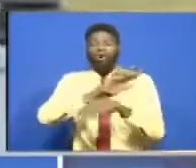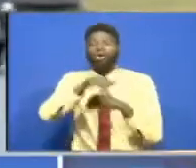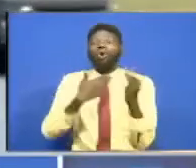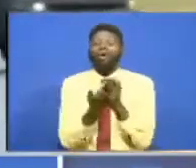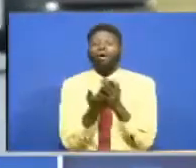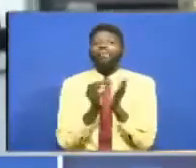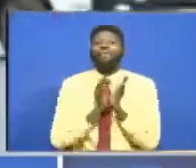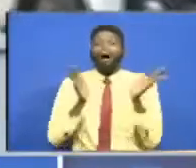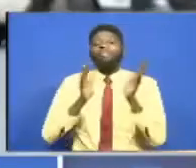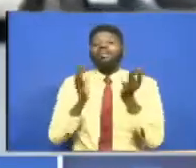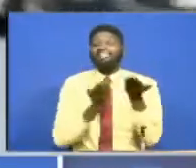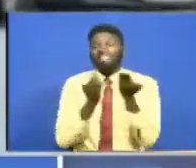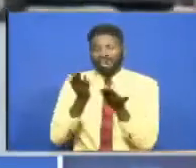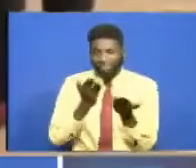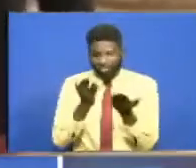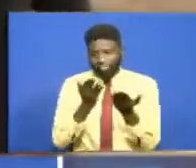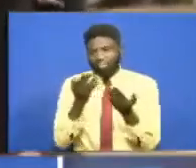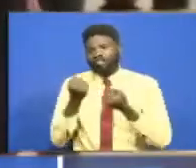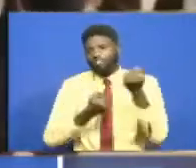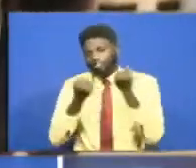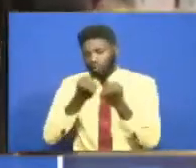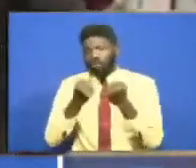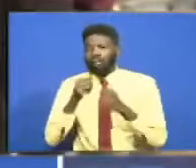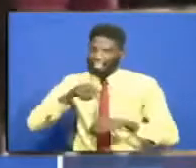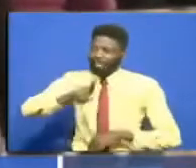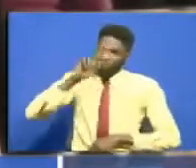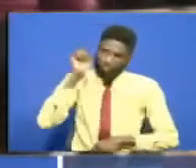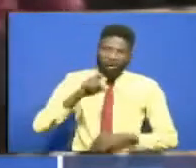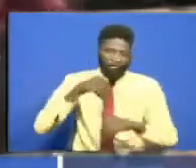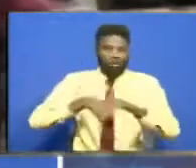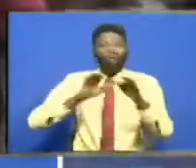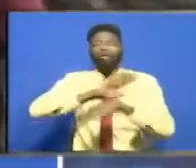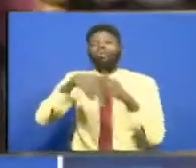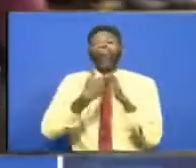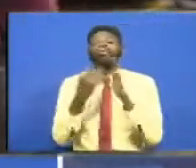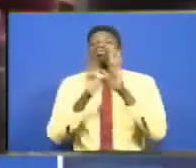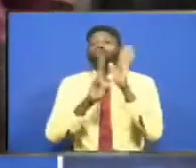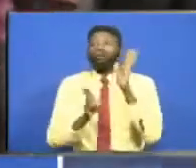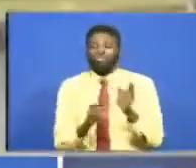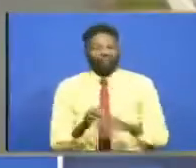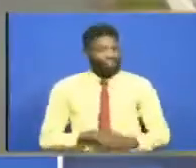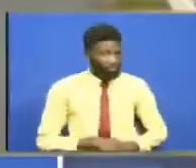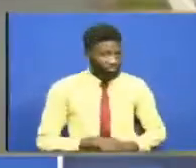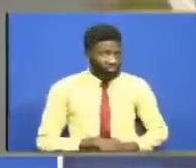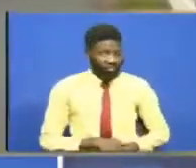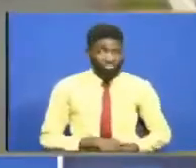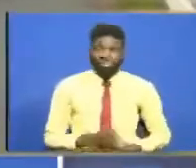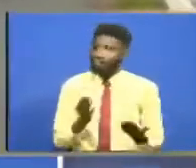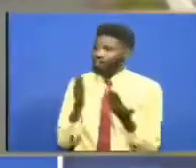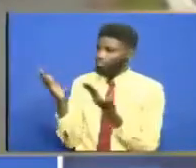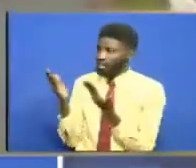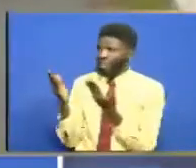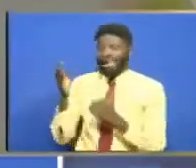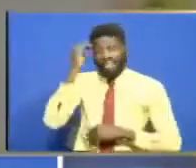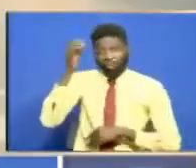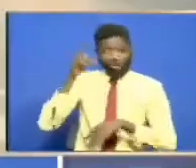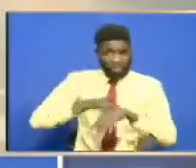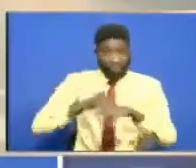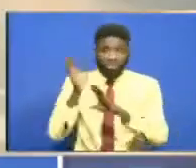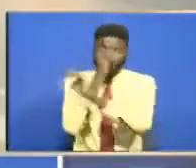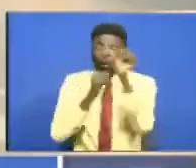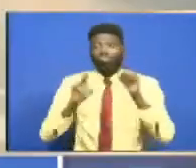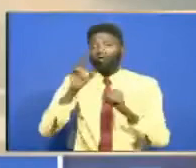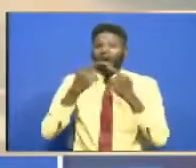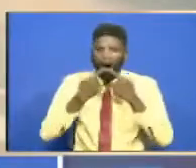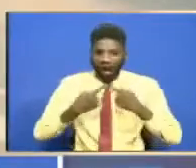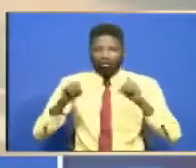to adhere to all safety protocols. Meanwhile, in Kiambu, hours after President Uhuru Kenyatta announced new measures to contain the spread